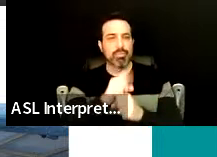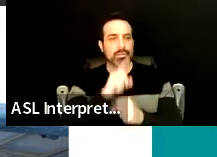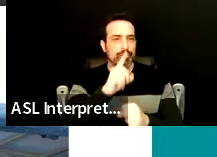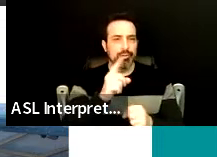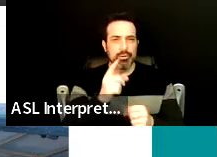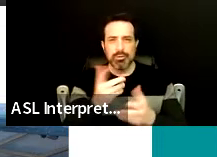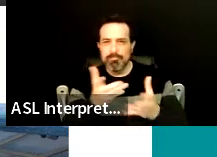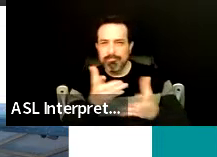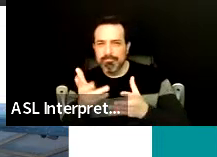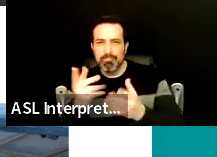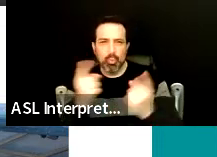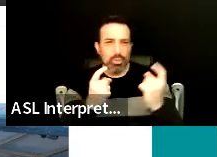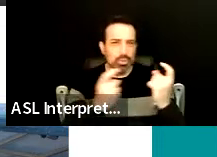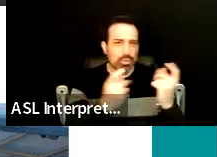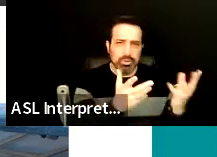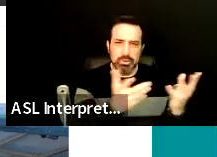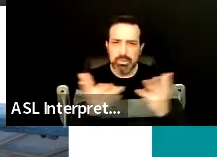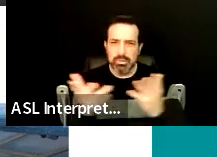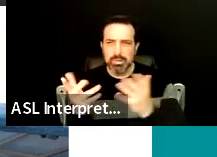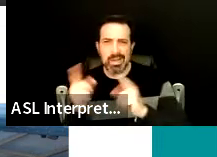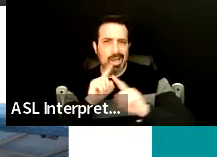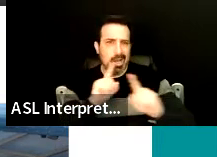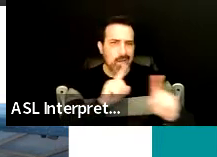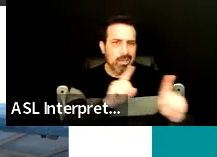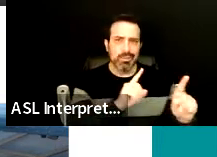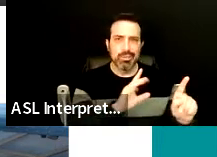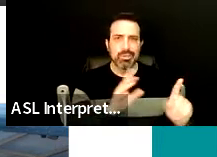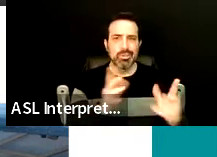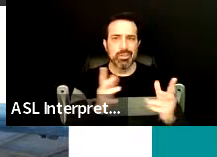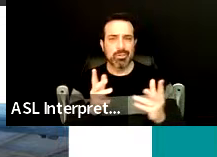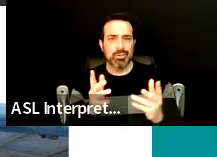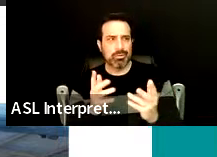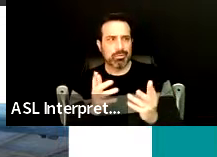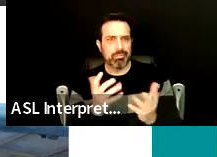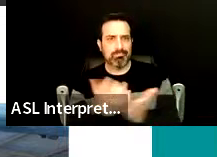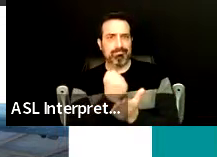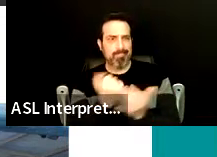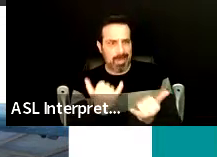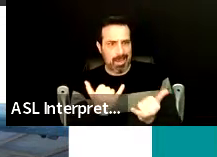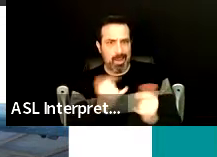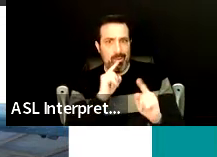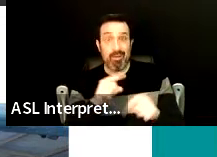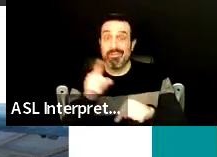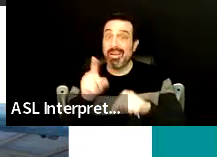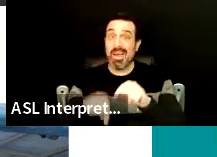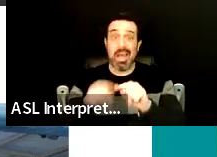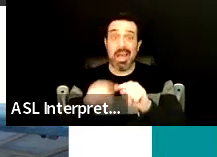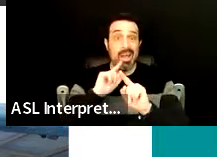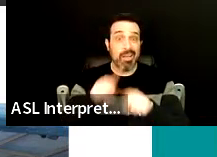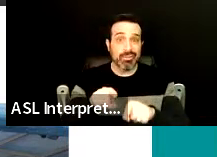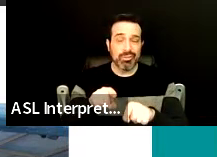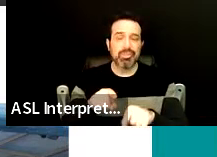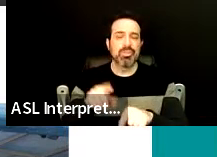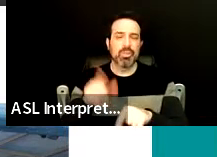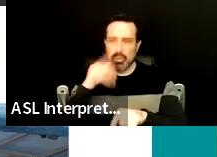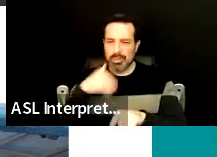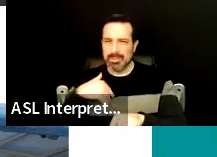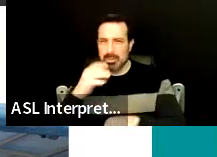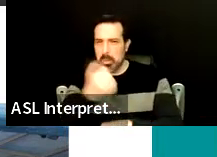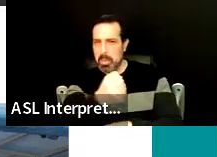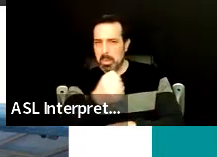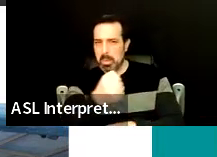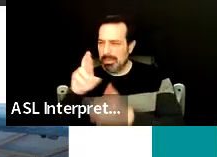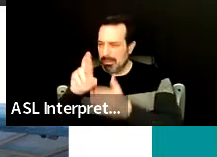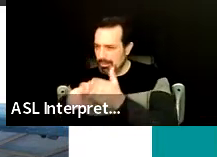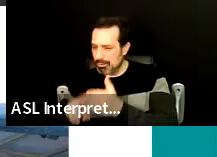fielding questions and getting those questions answered in real time. And the ones that we can't answer, we go do our research and bring